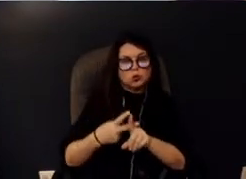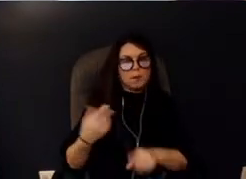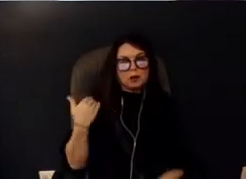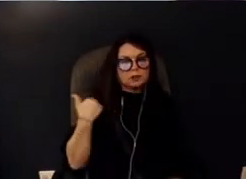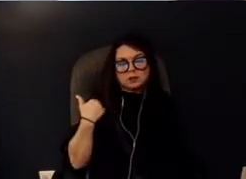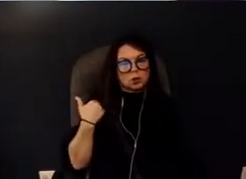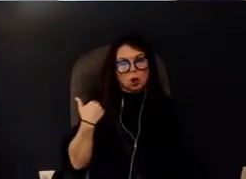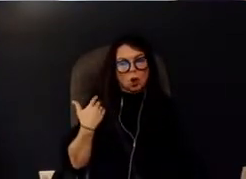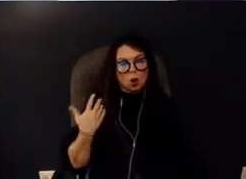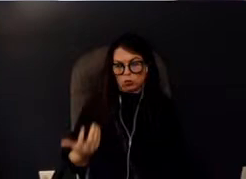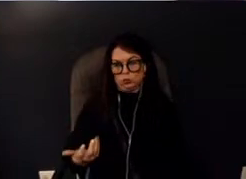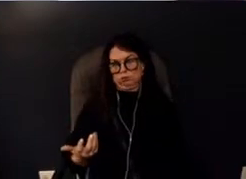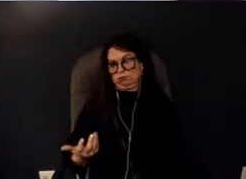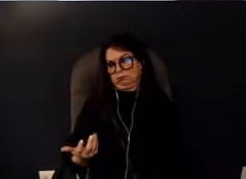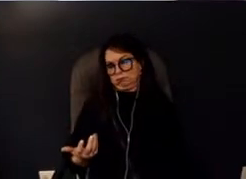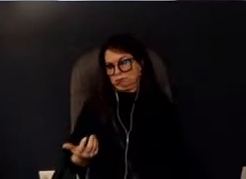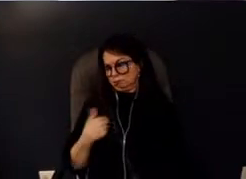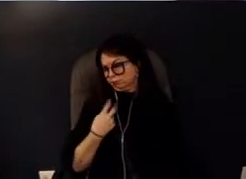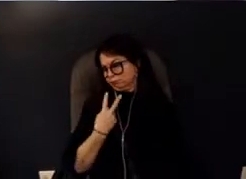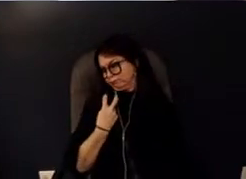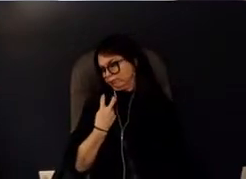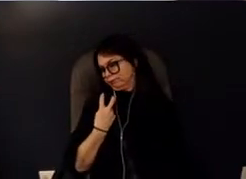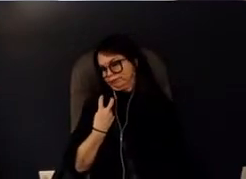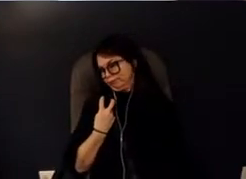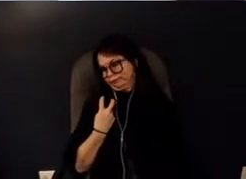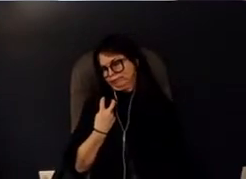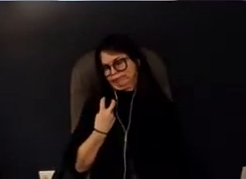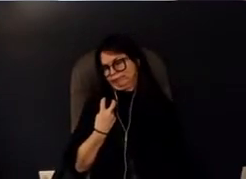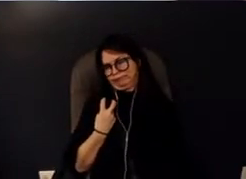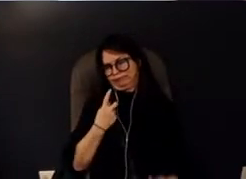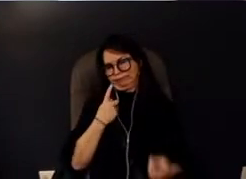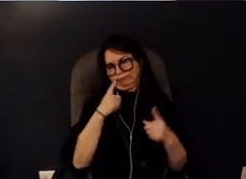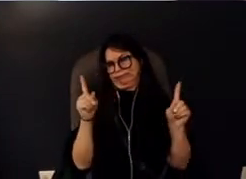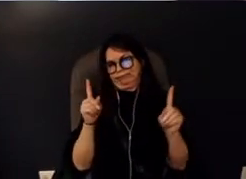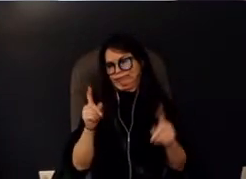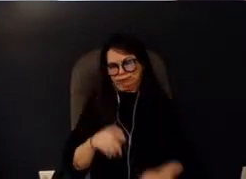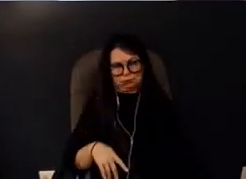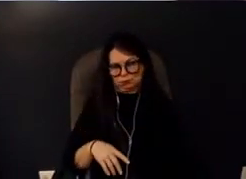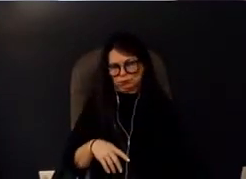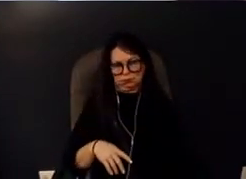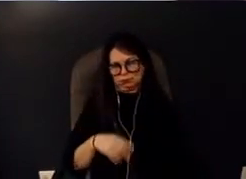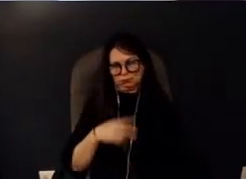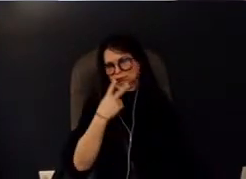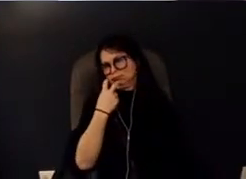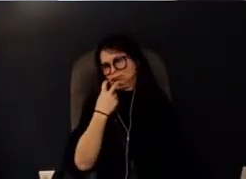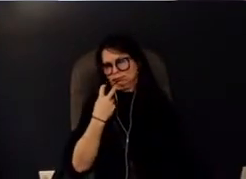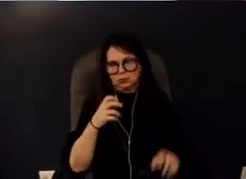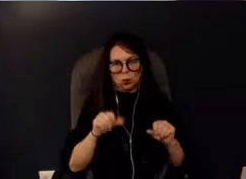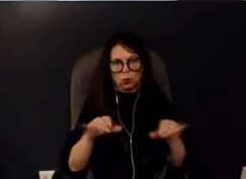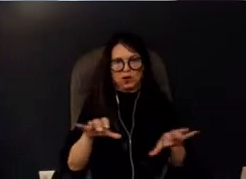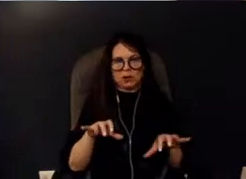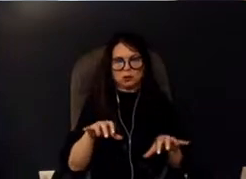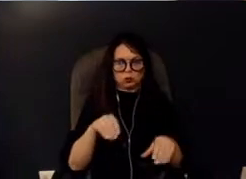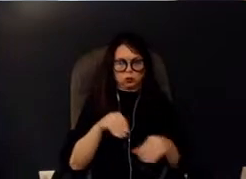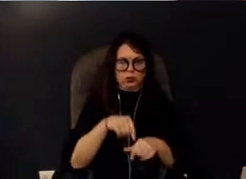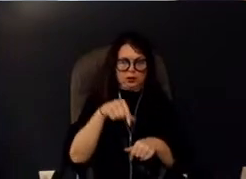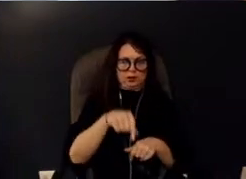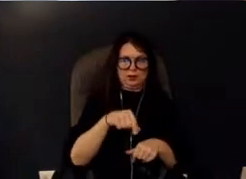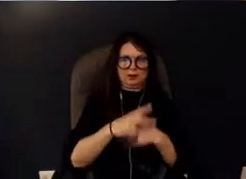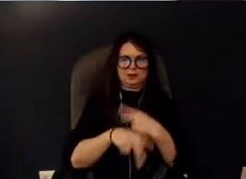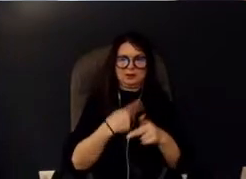two months ago, I didn't think we could do it. I didn't think this could actually get pulled off in a virtual environment, but it